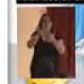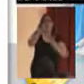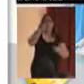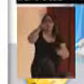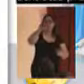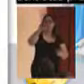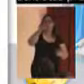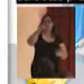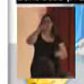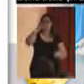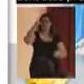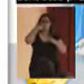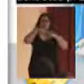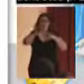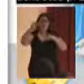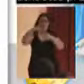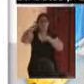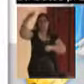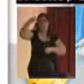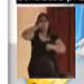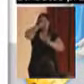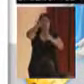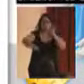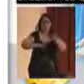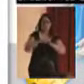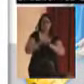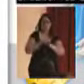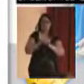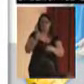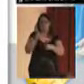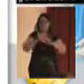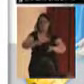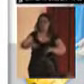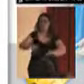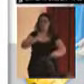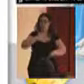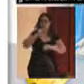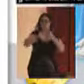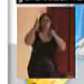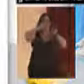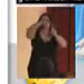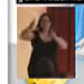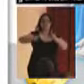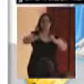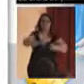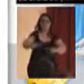the ActionScript language in order to order the elements within Flash, and thus guarantee the correct